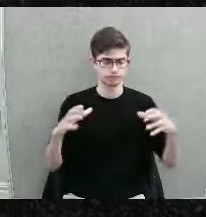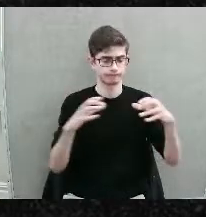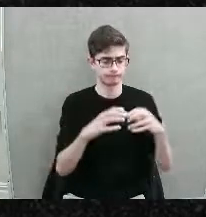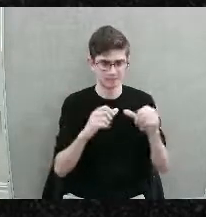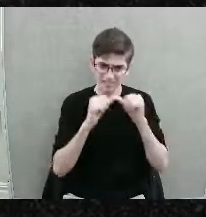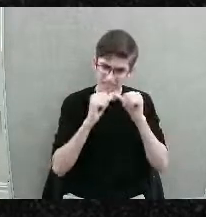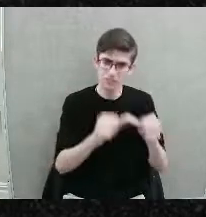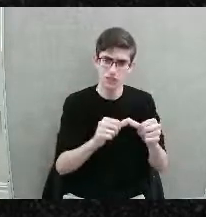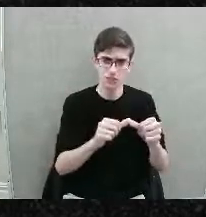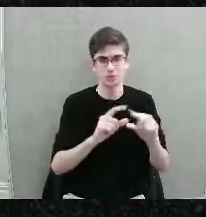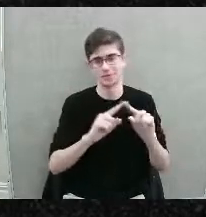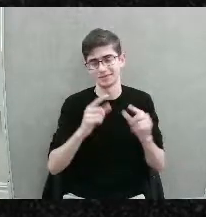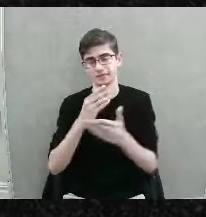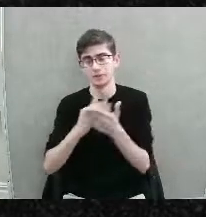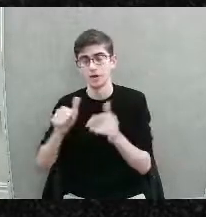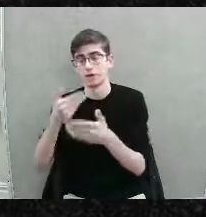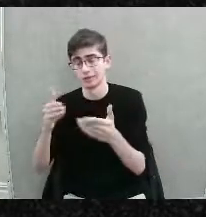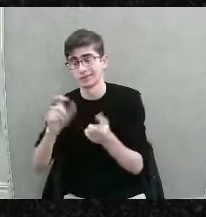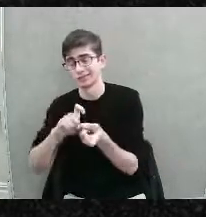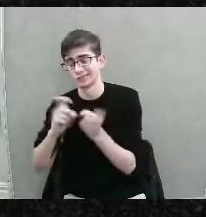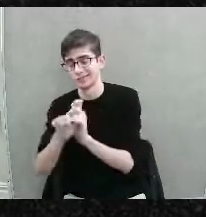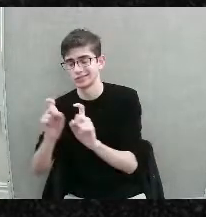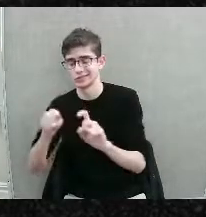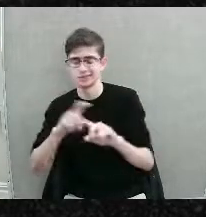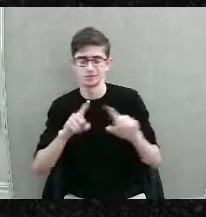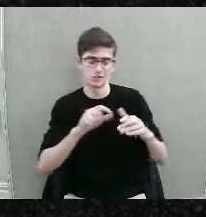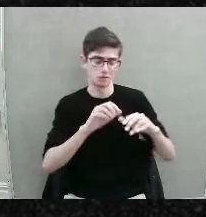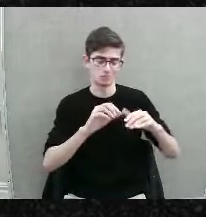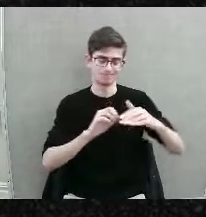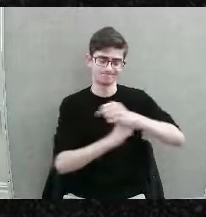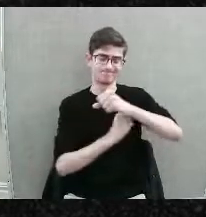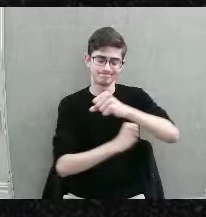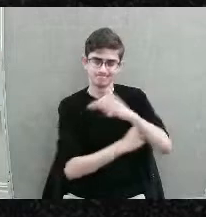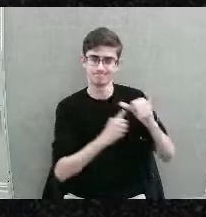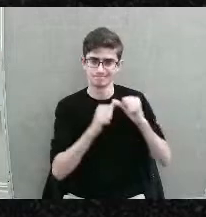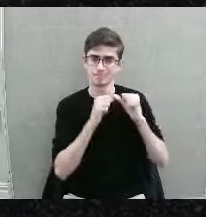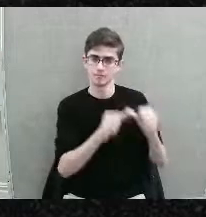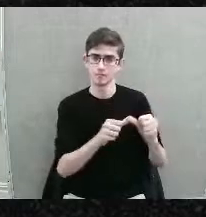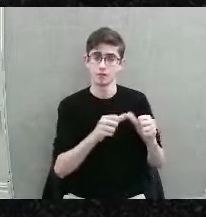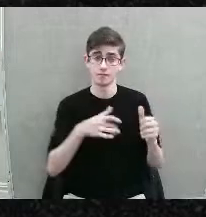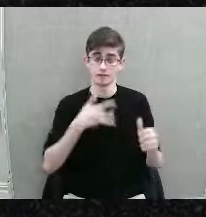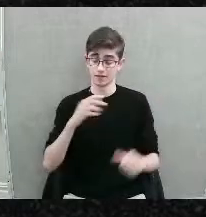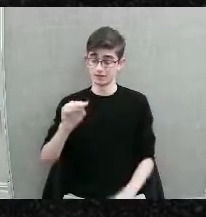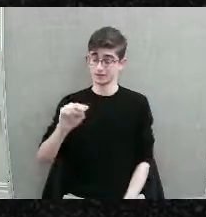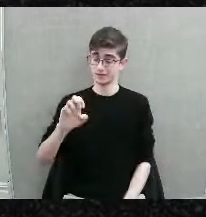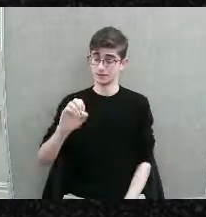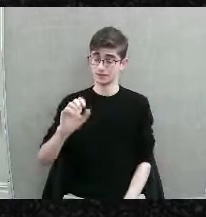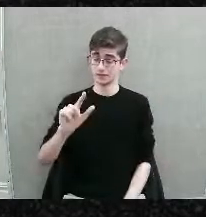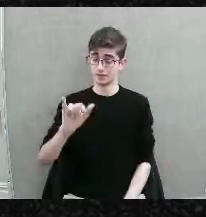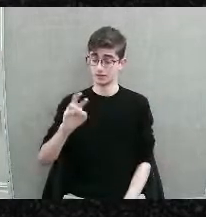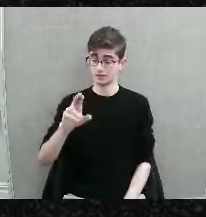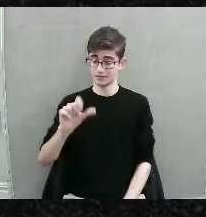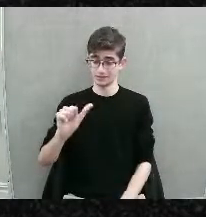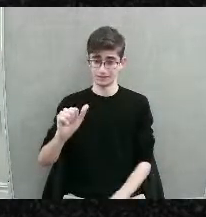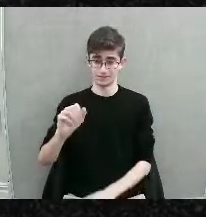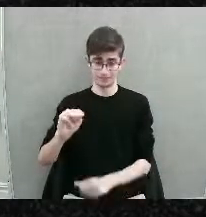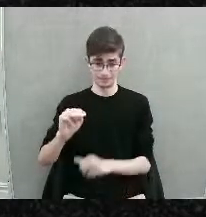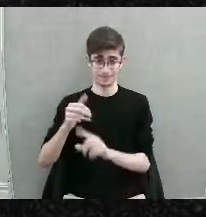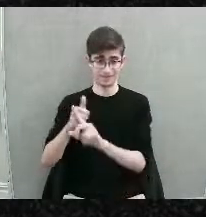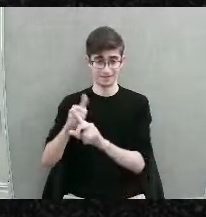others have shifted, right? And so, in fact, the continued utility of neoliberalism as an interpretive